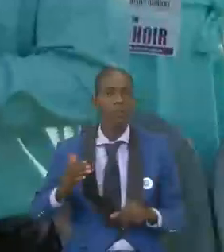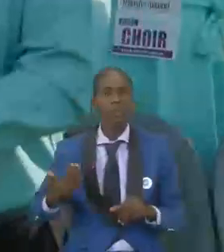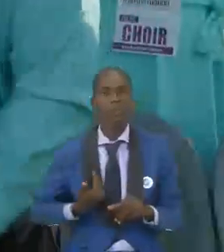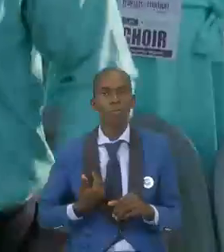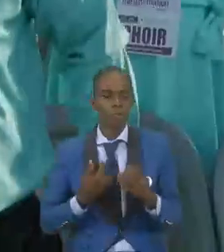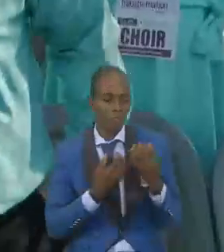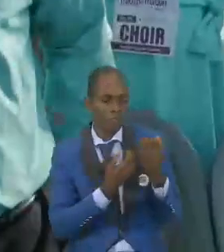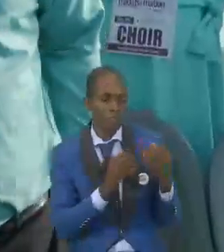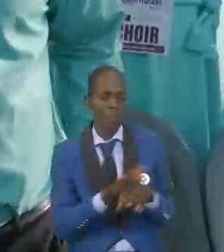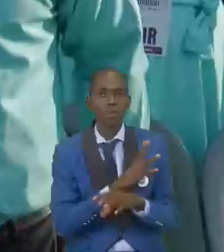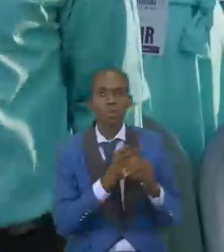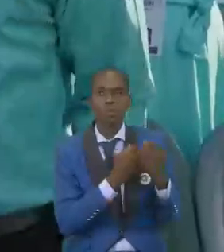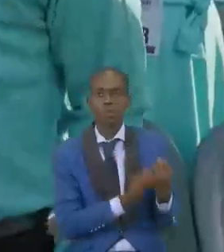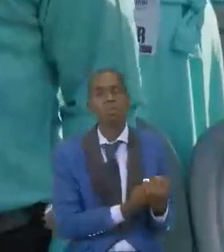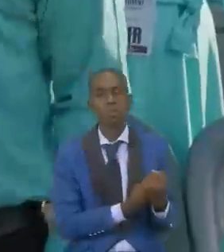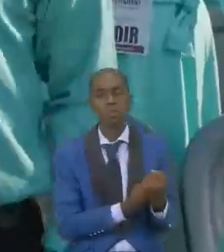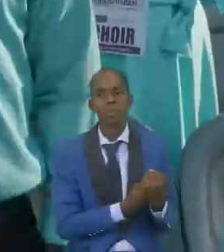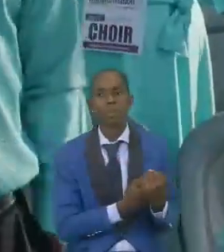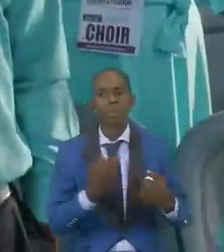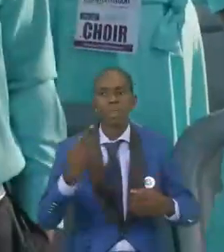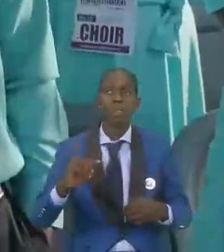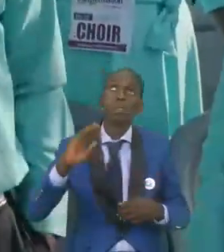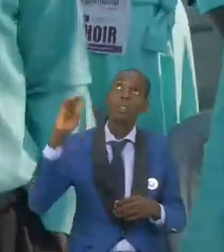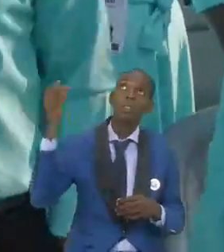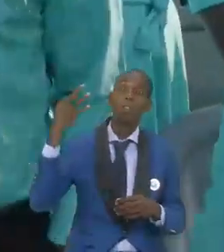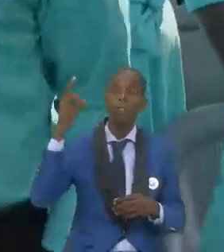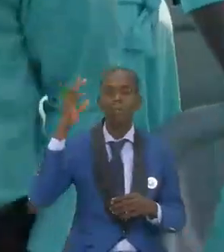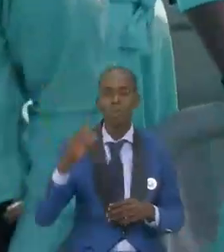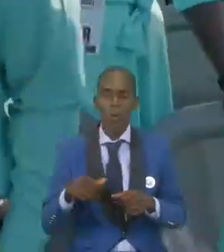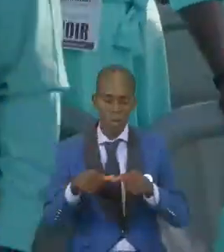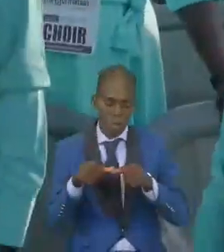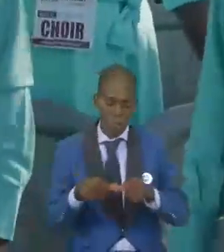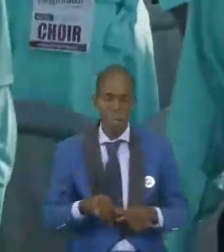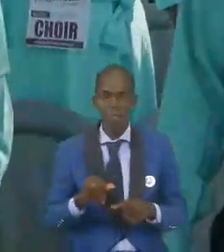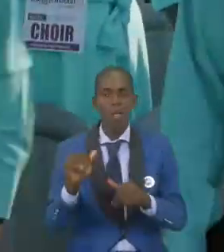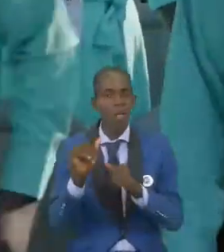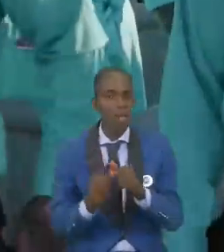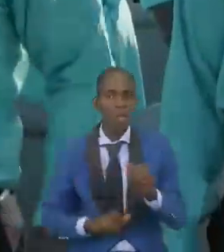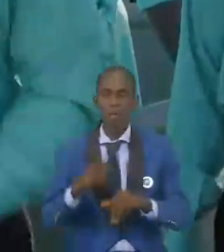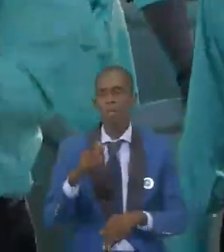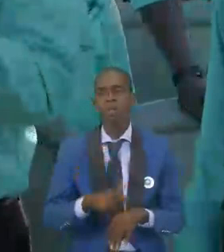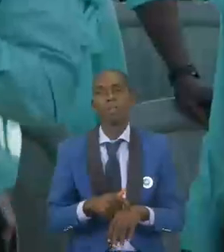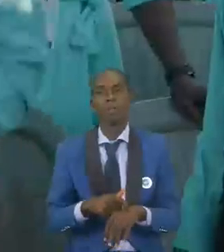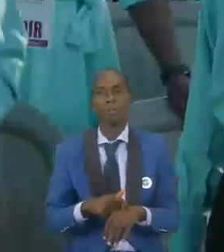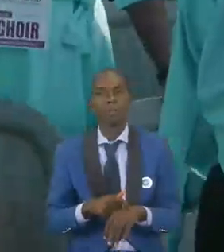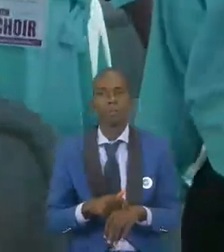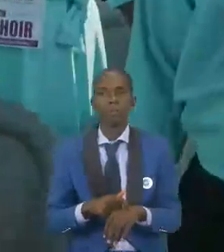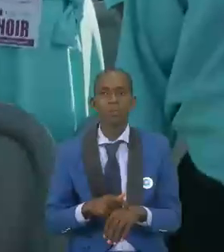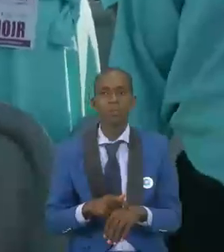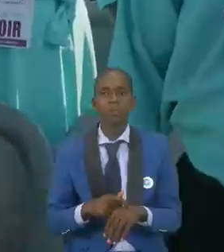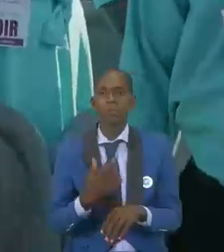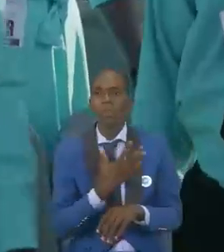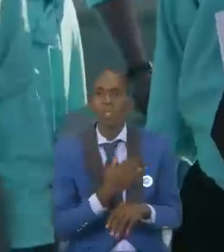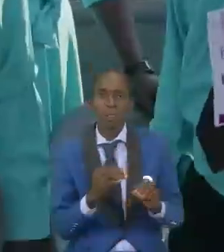Courageous. The grace of God abiding every time. And move